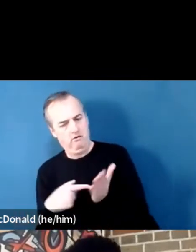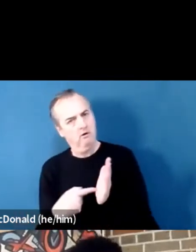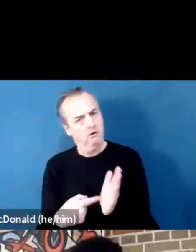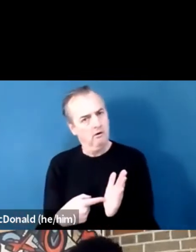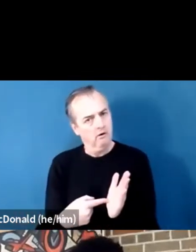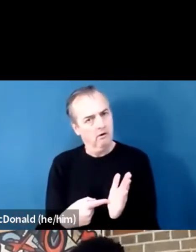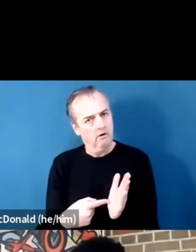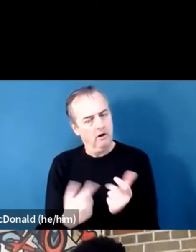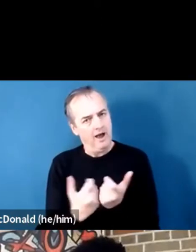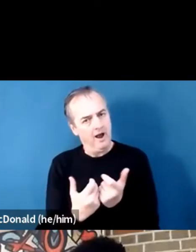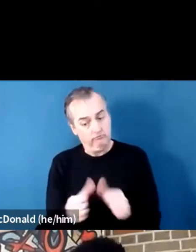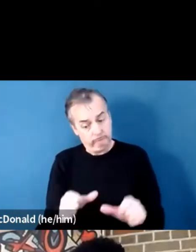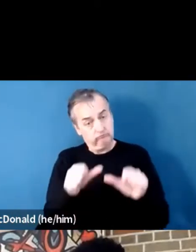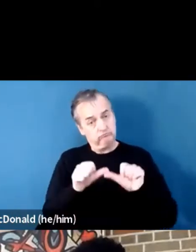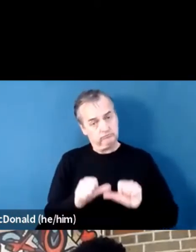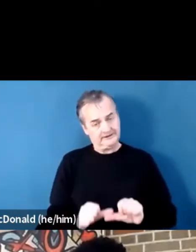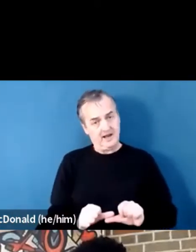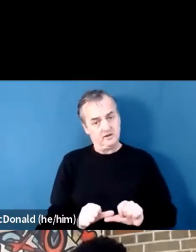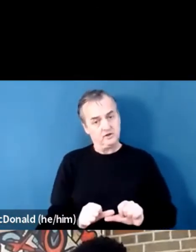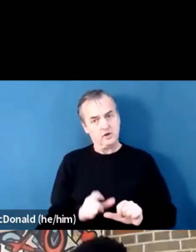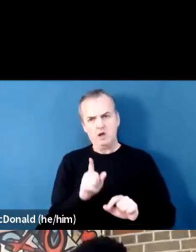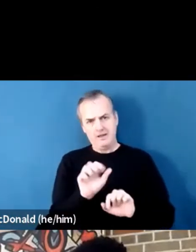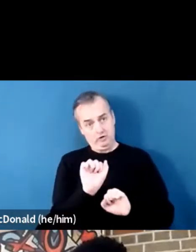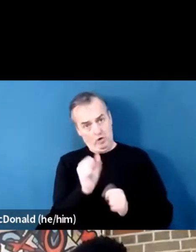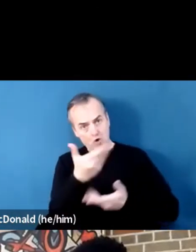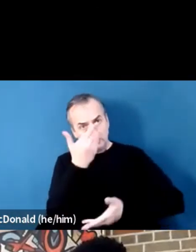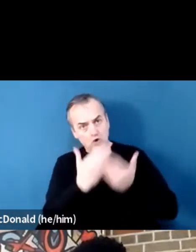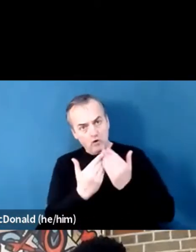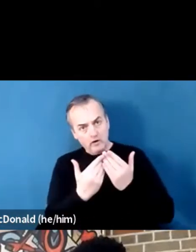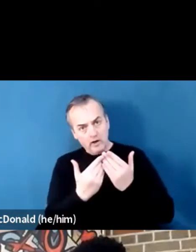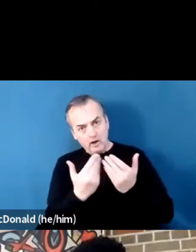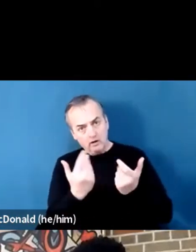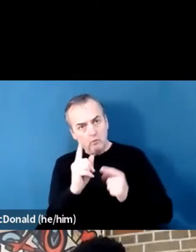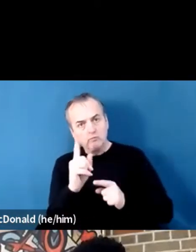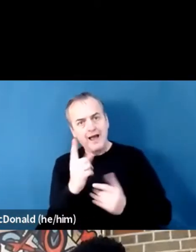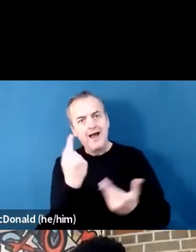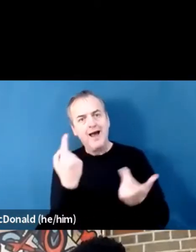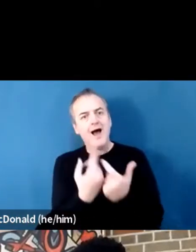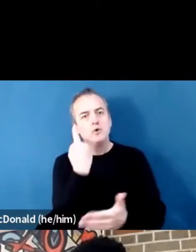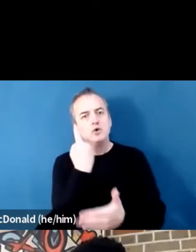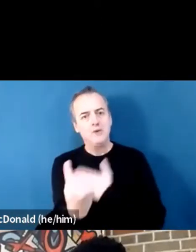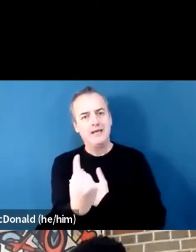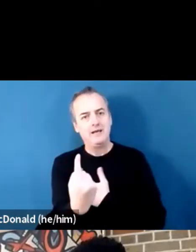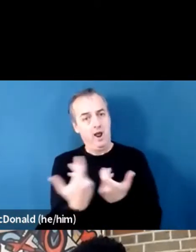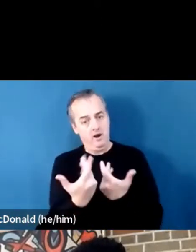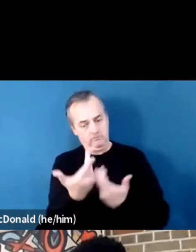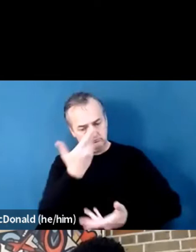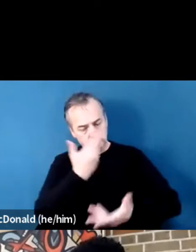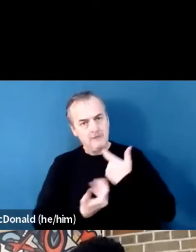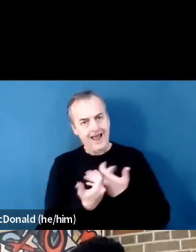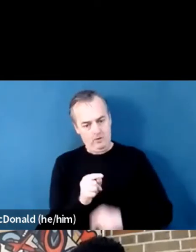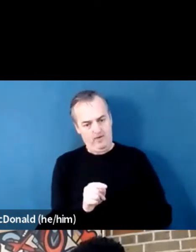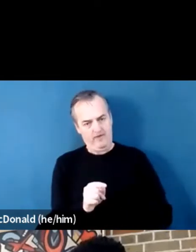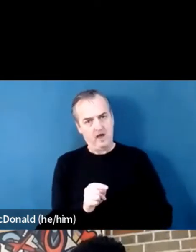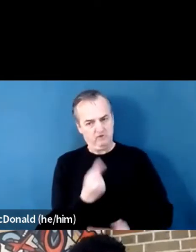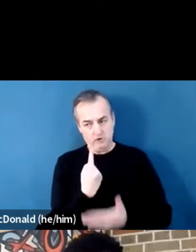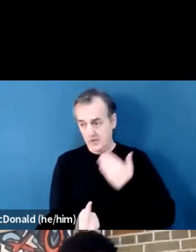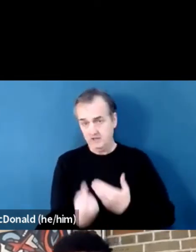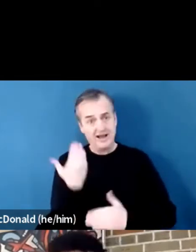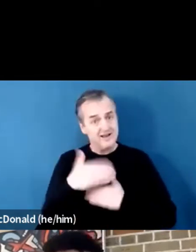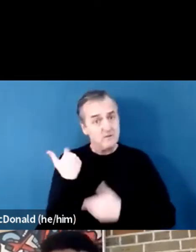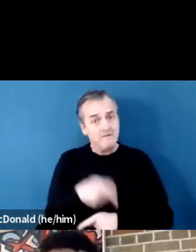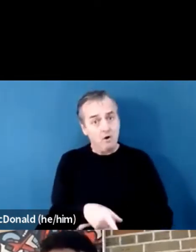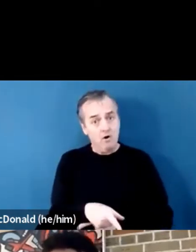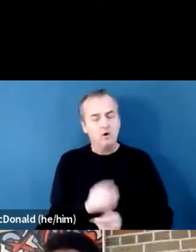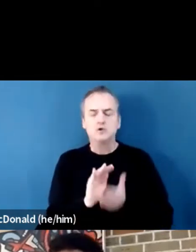Again, Donna just said this, what's unique about this show? How is it different to anything we've seen before? And that doesn't